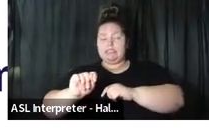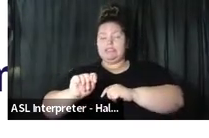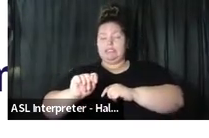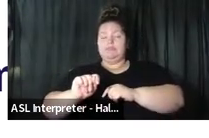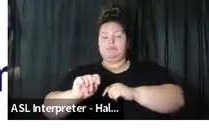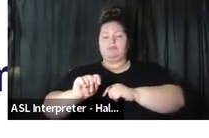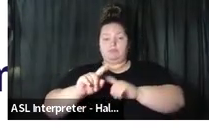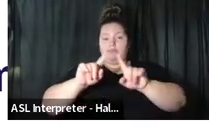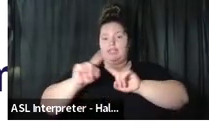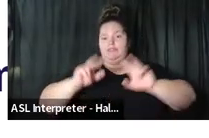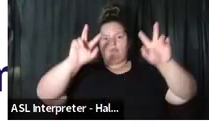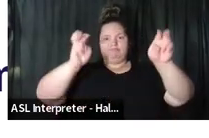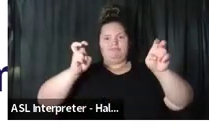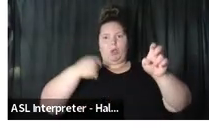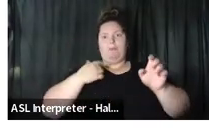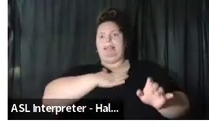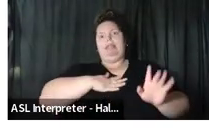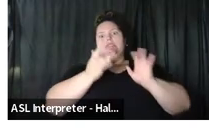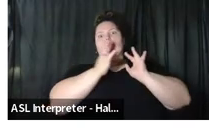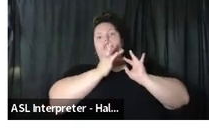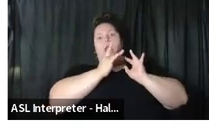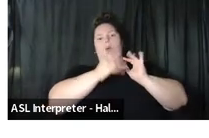out and utilize the service.